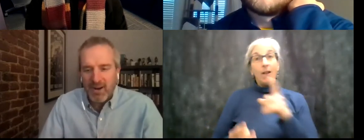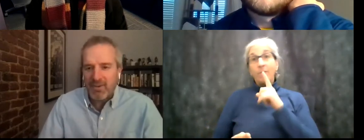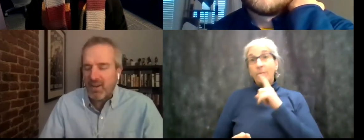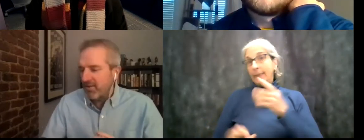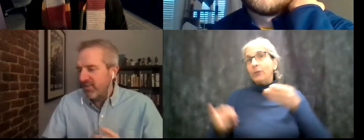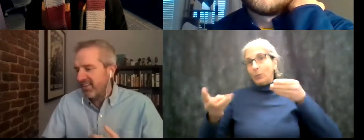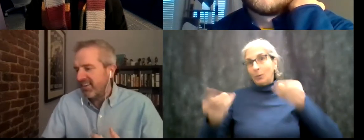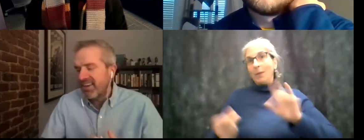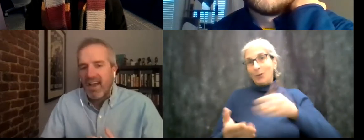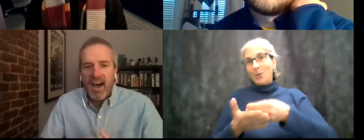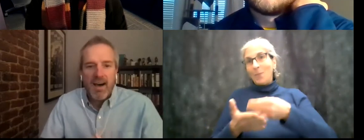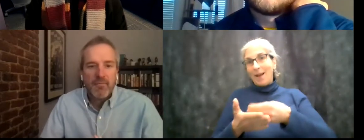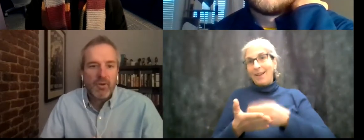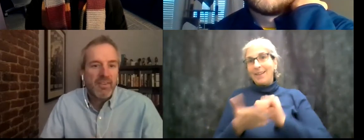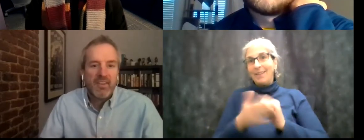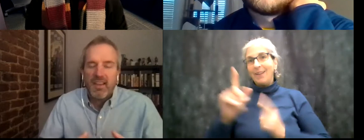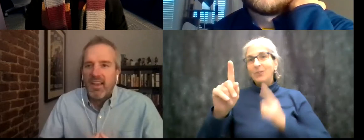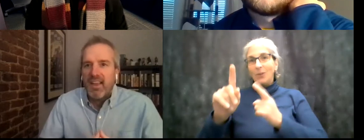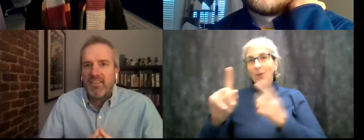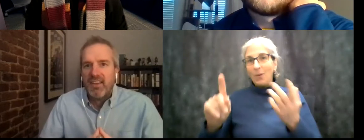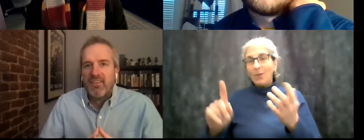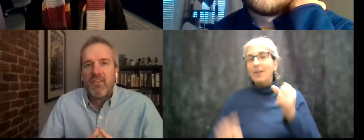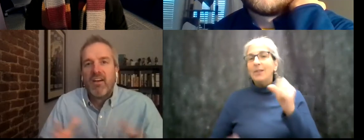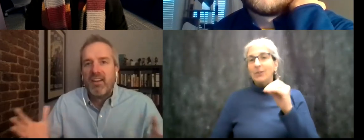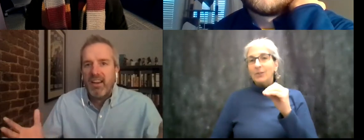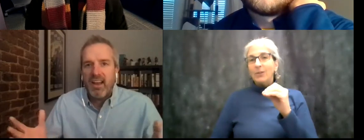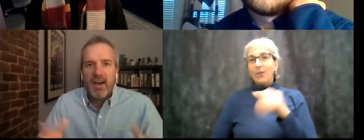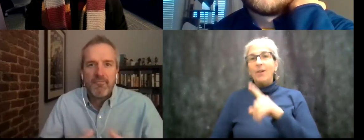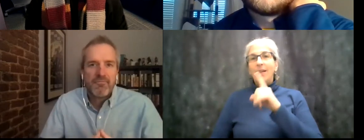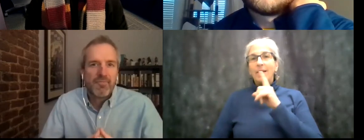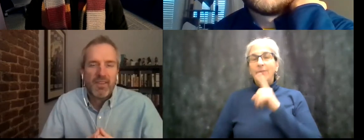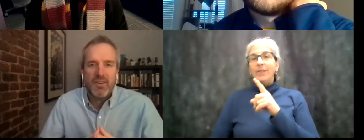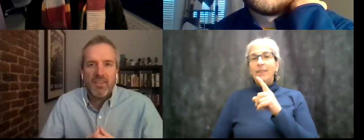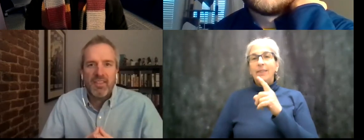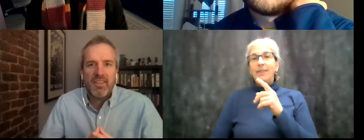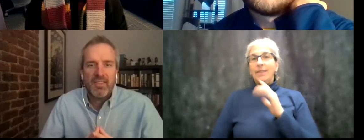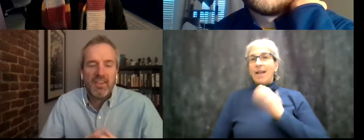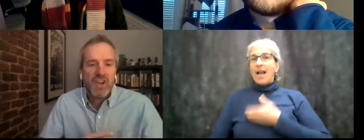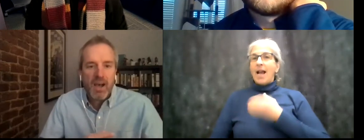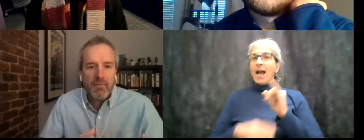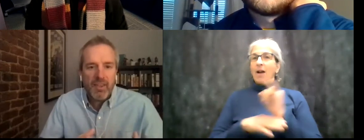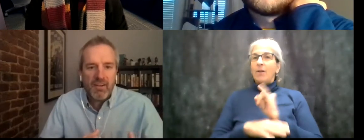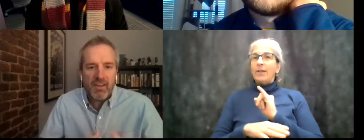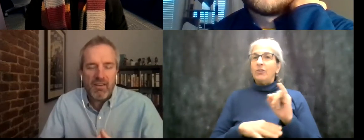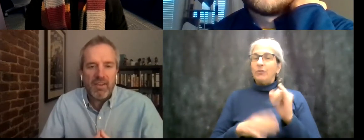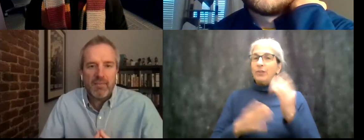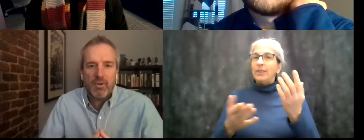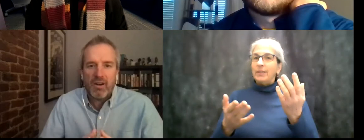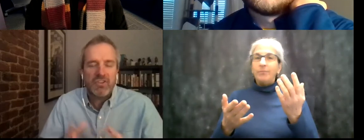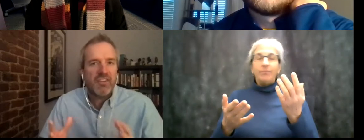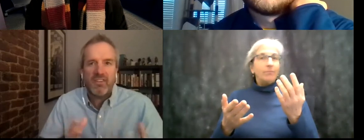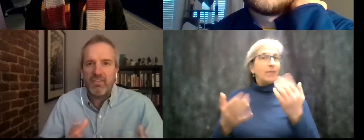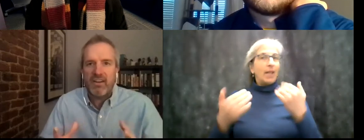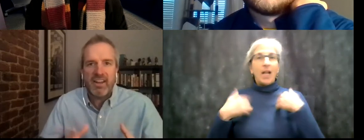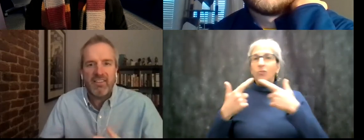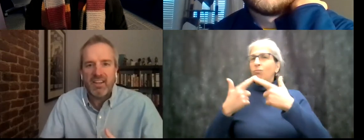money whenever you come and visit. So it's a very, you know, the jobs that are available are